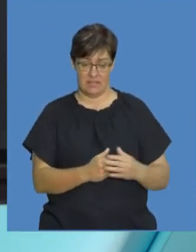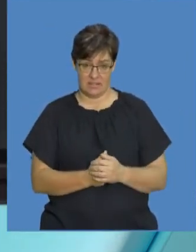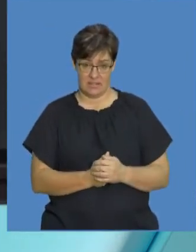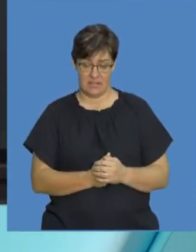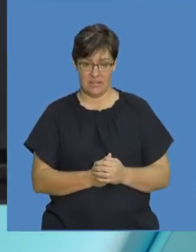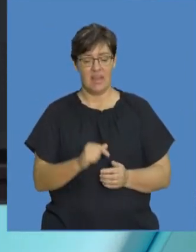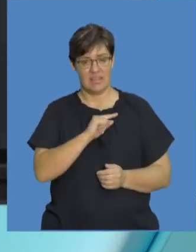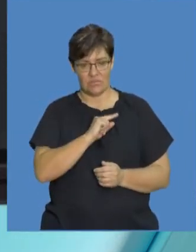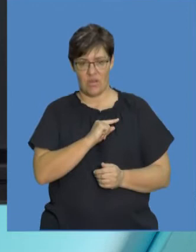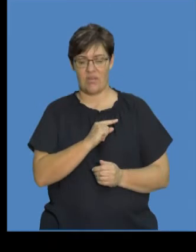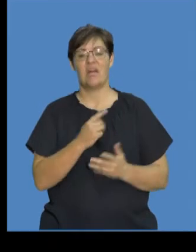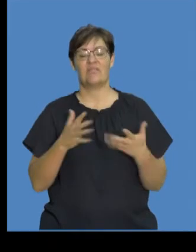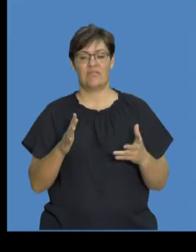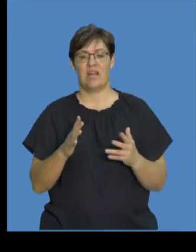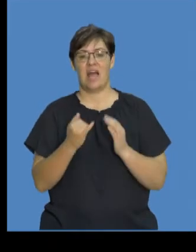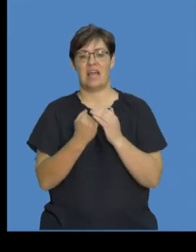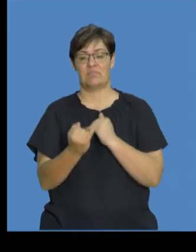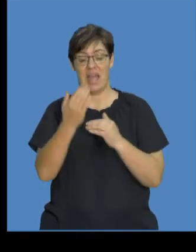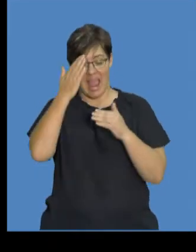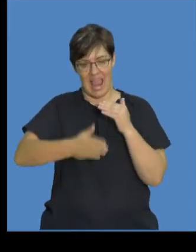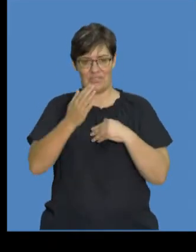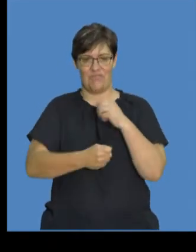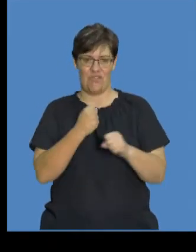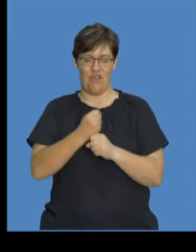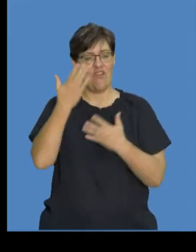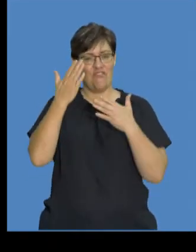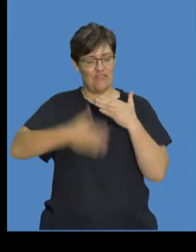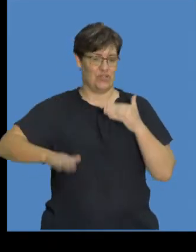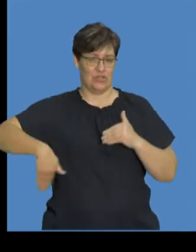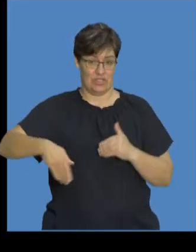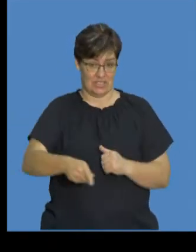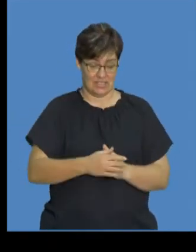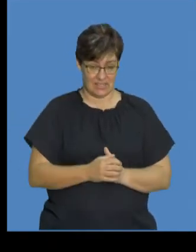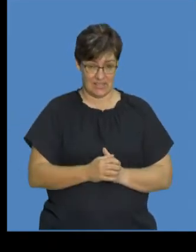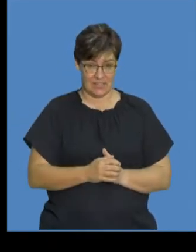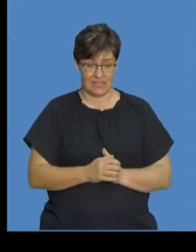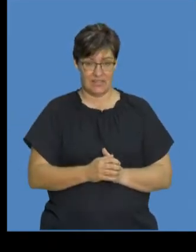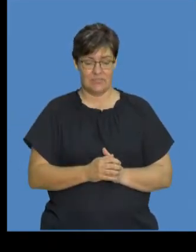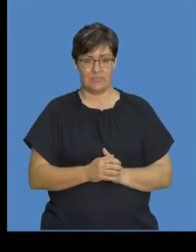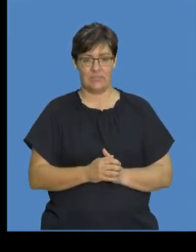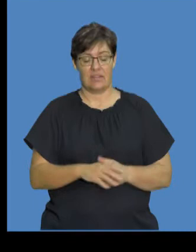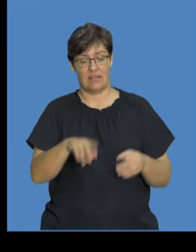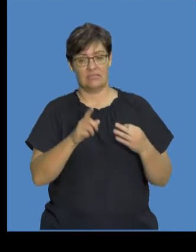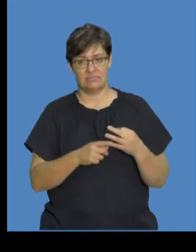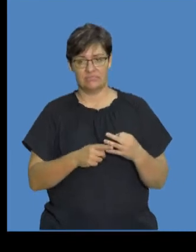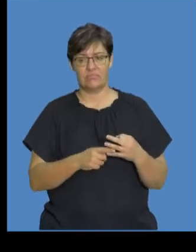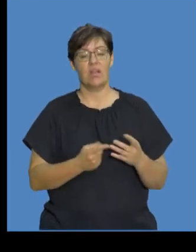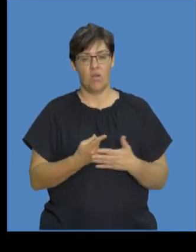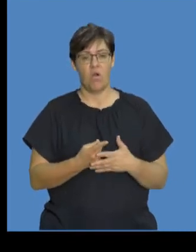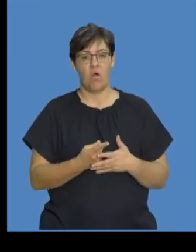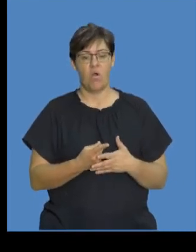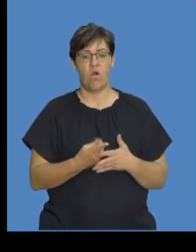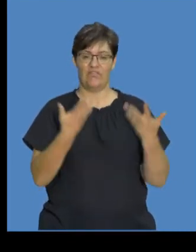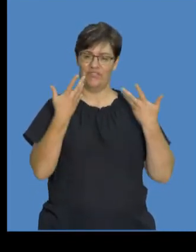Therefore, they would be your unfinished items at the end of the financial year. Okay, and then finally, your finished